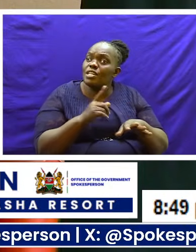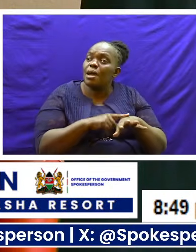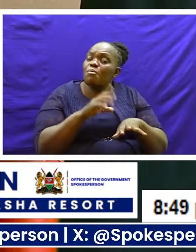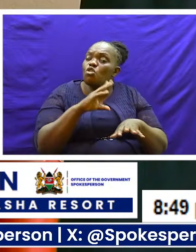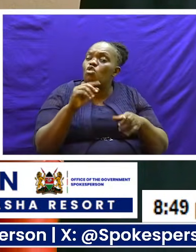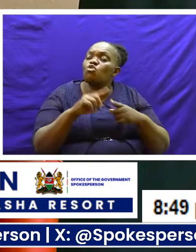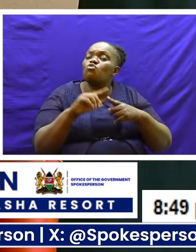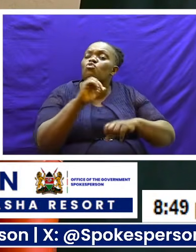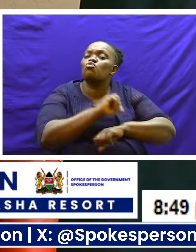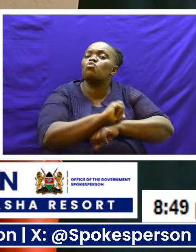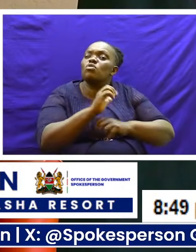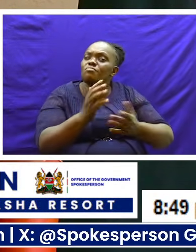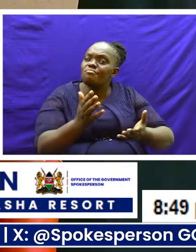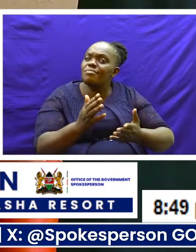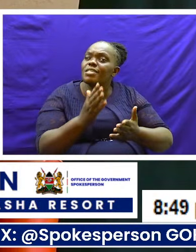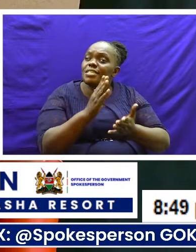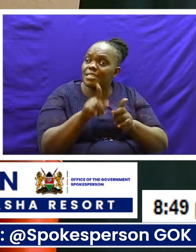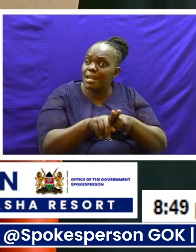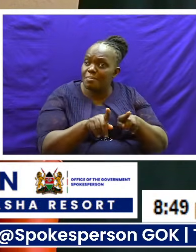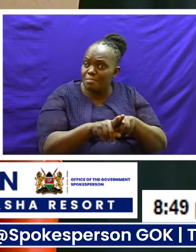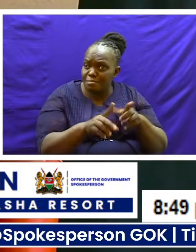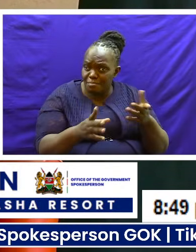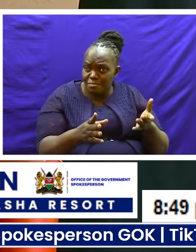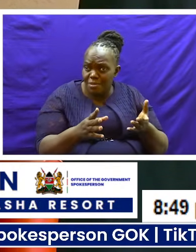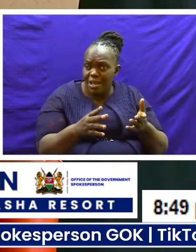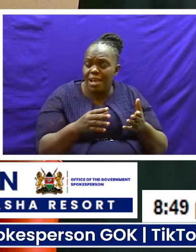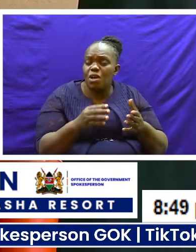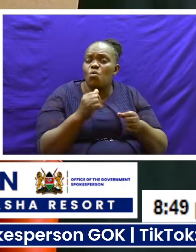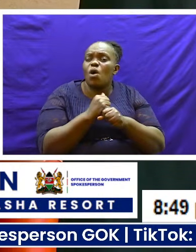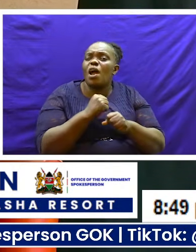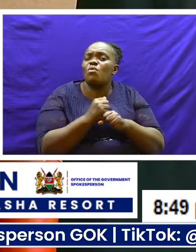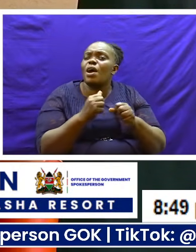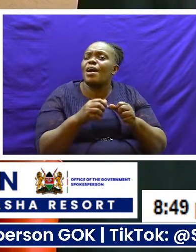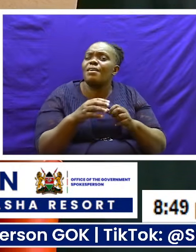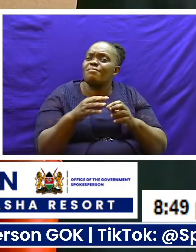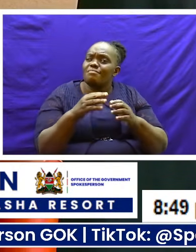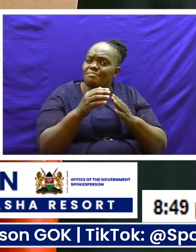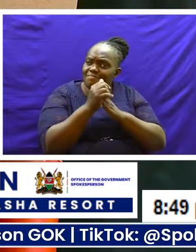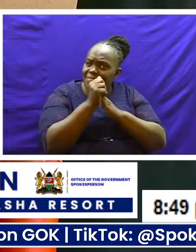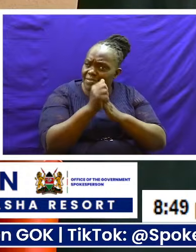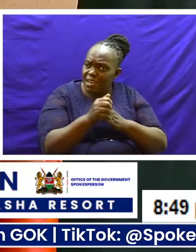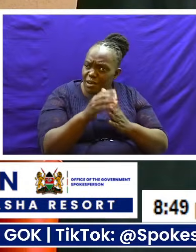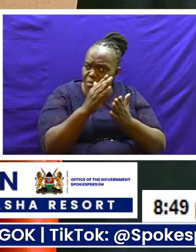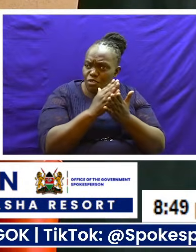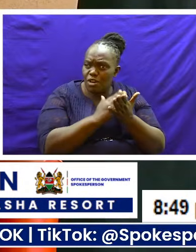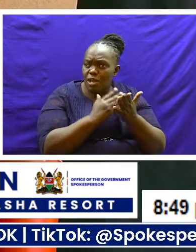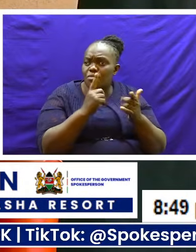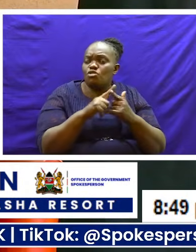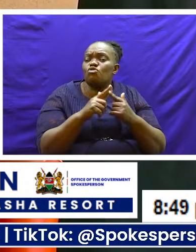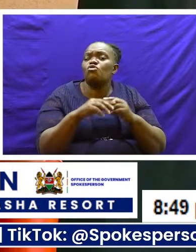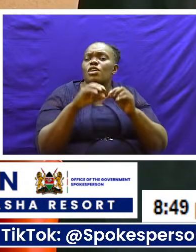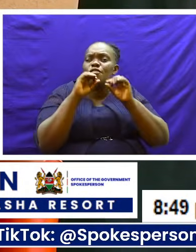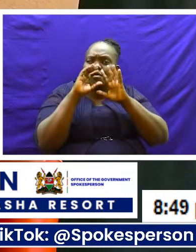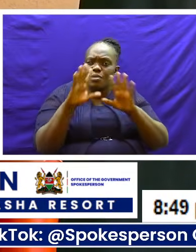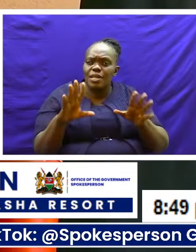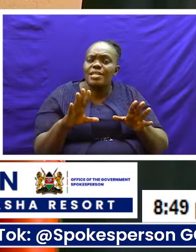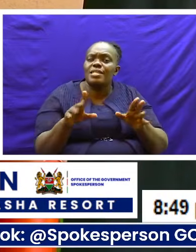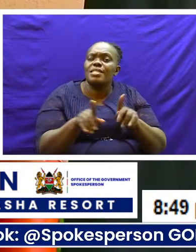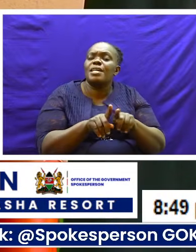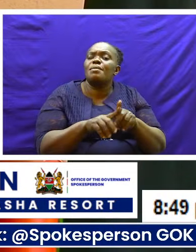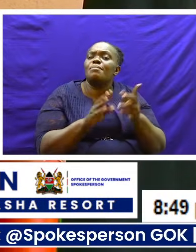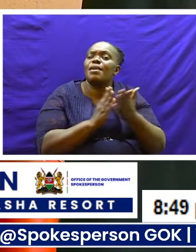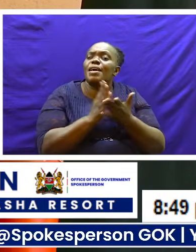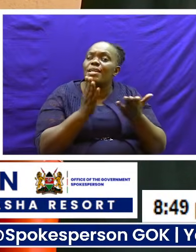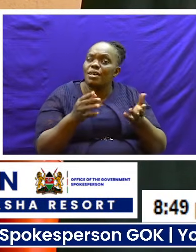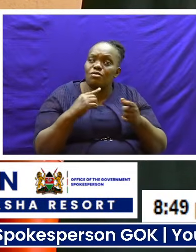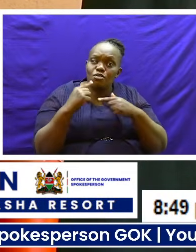to schools, then we align our career guidance program to inform the students. Right now, we are